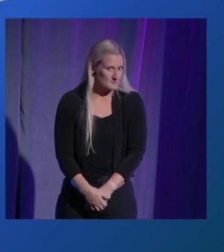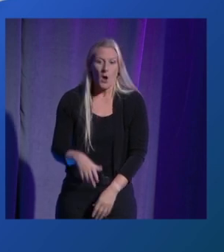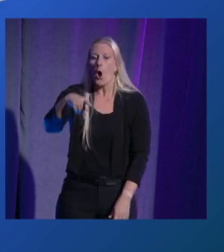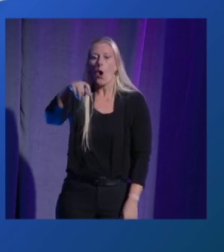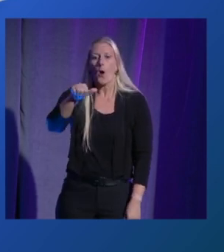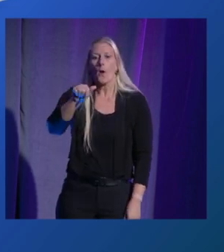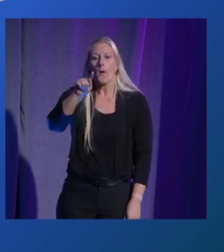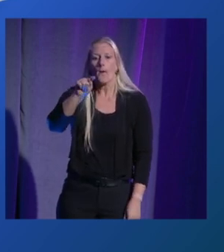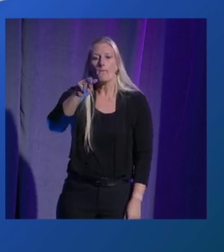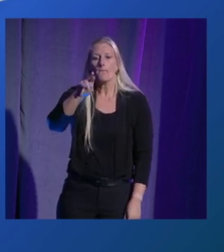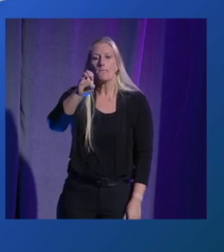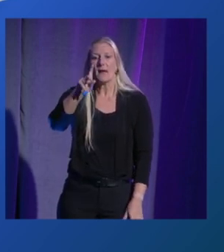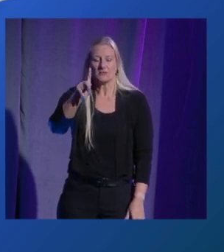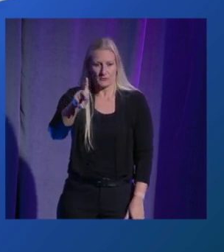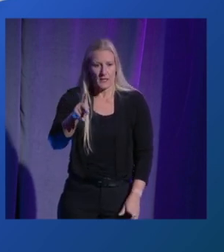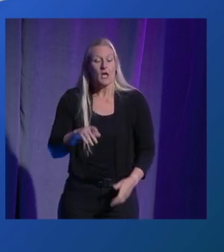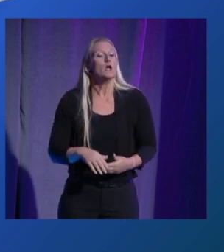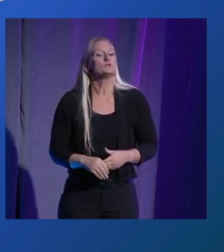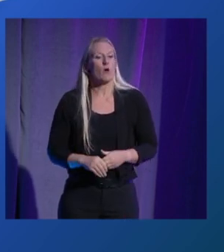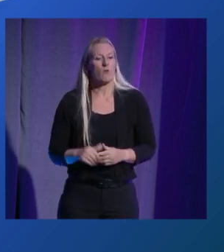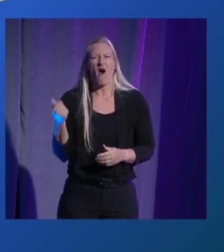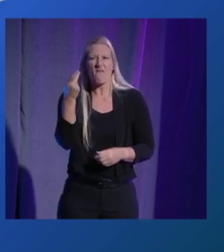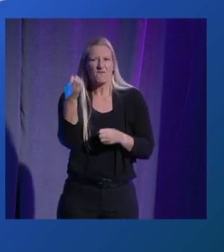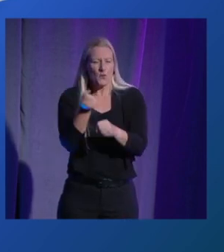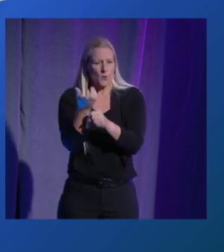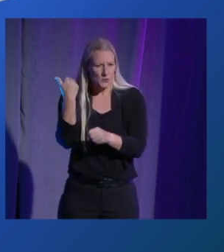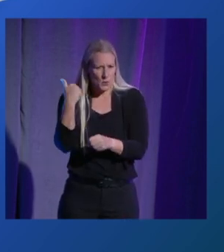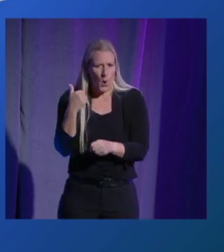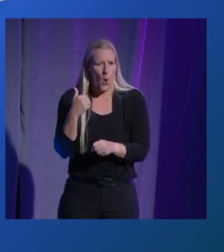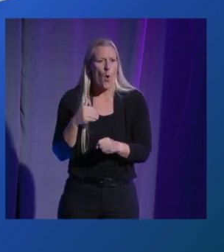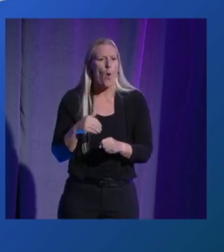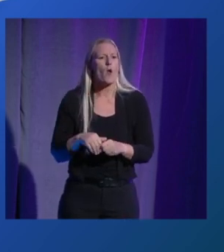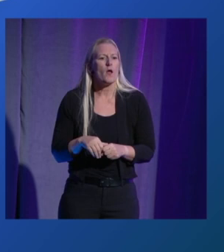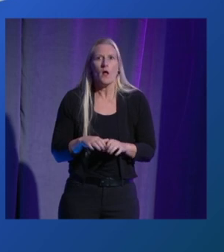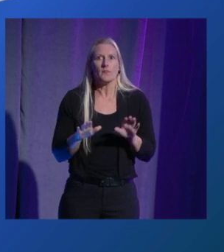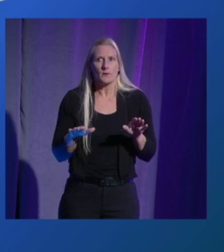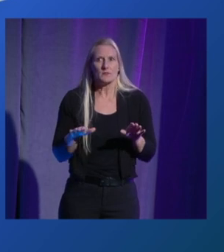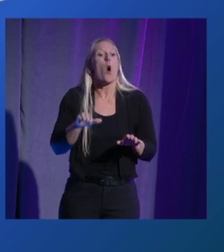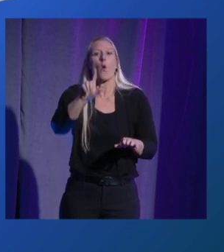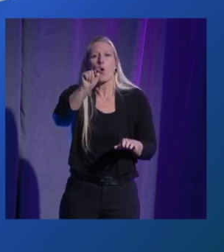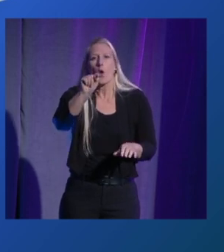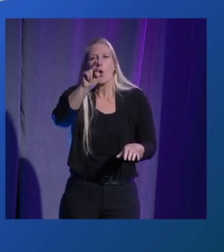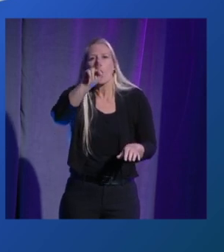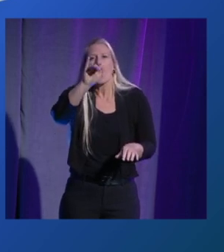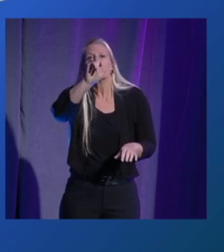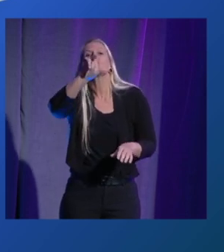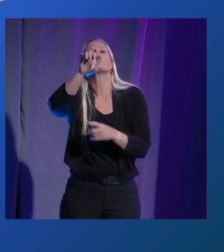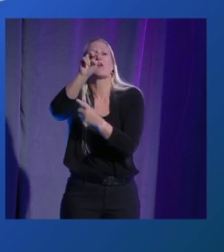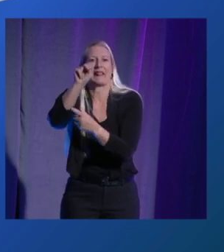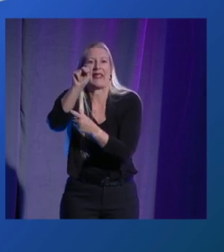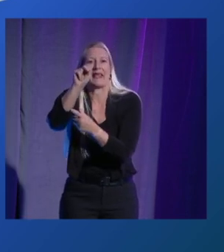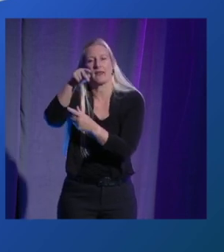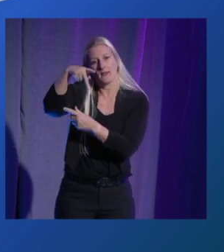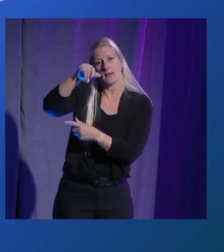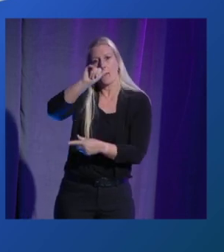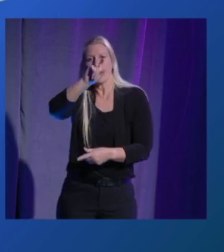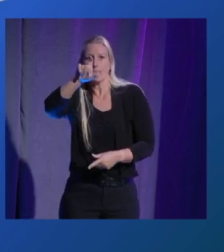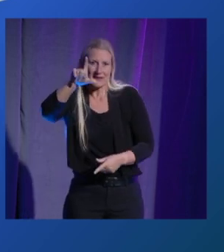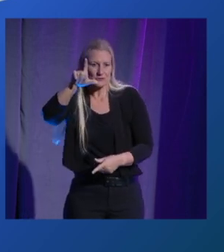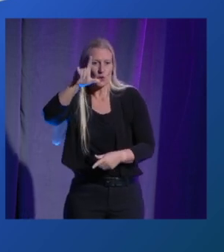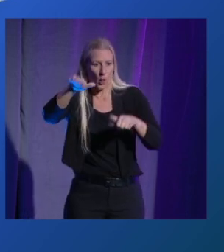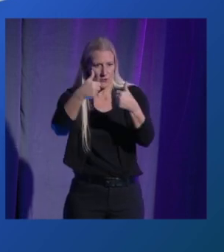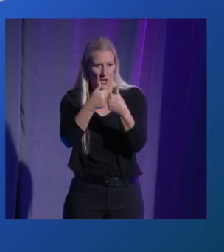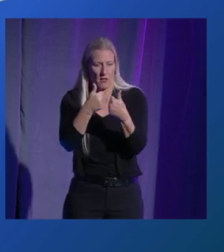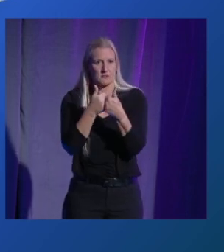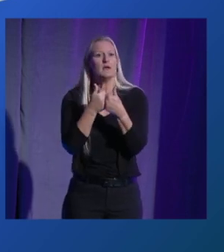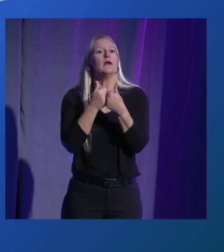ago I was down at the million pixel challenge billion pixel challenge it keeps going up trillion trillion pixel challenge uh which is a all the researchers on computer vision sort